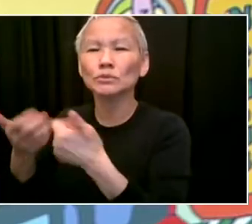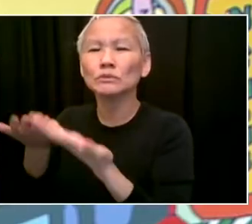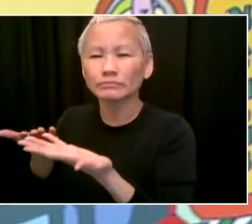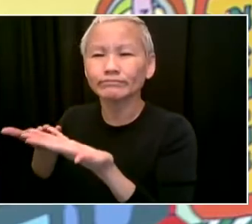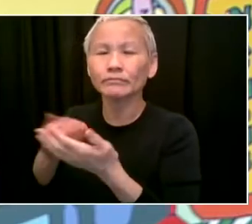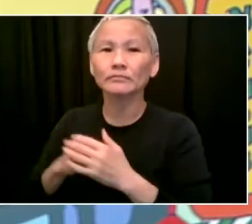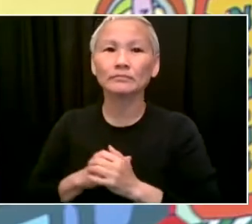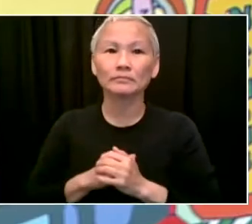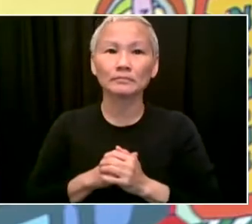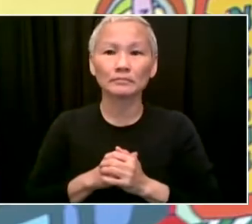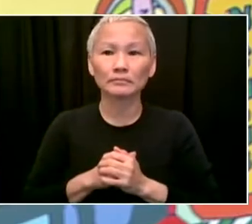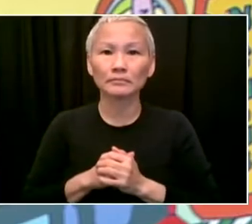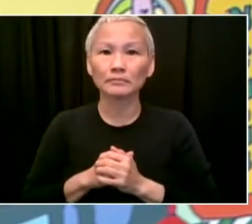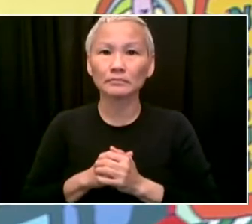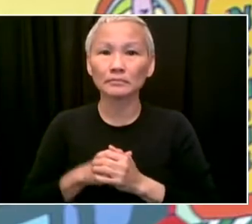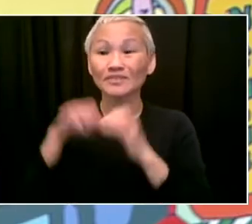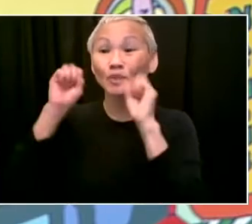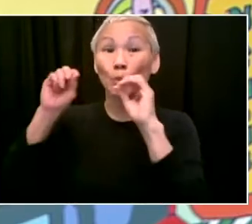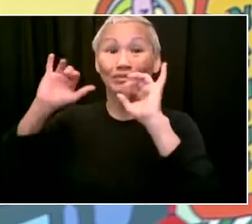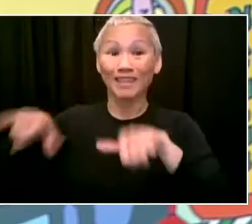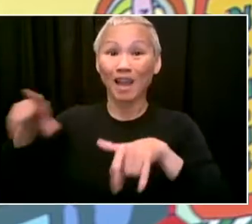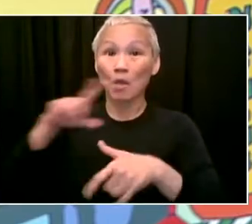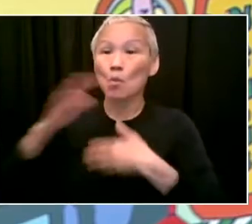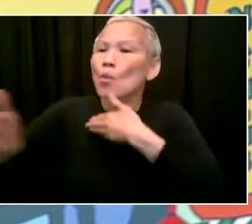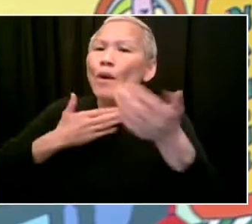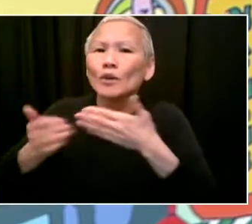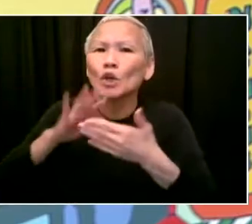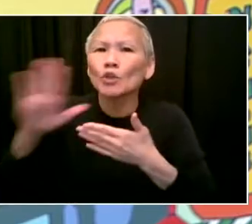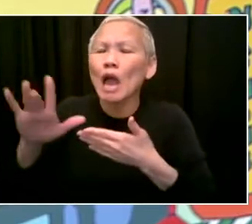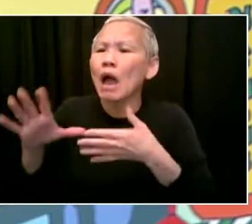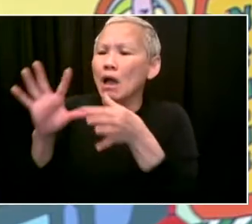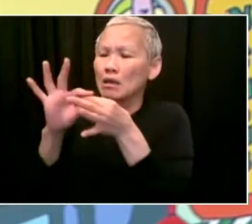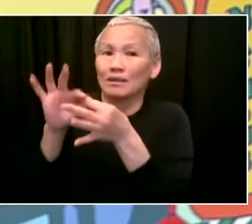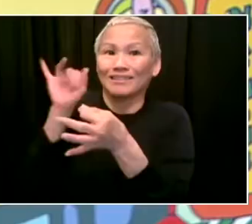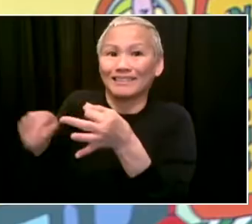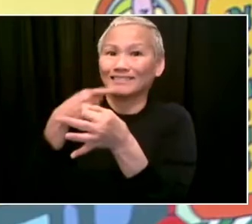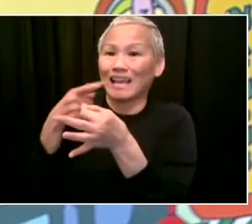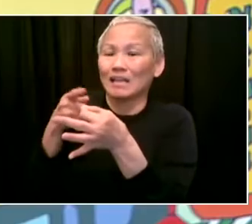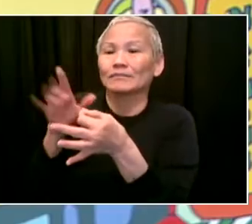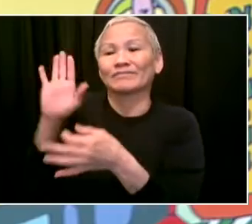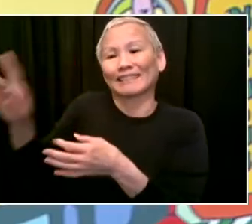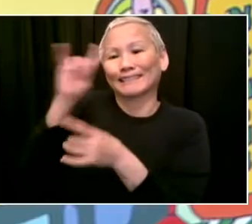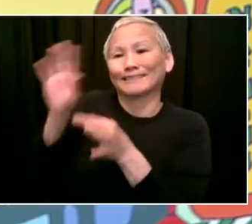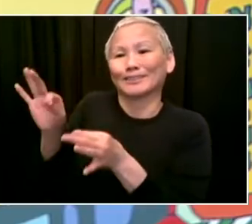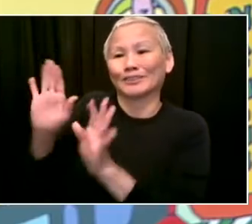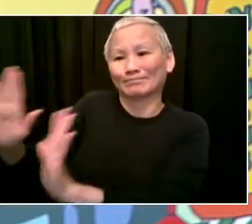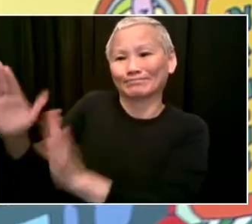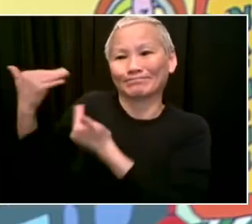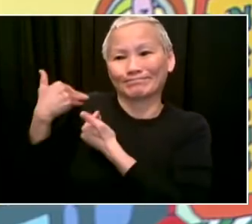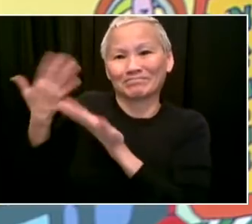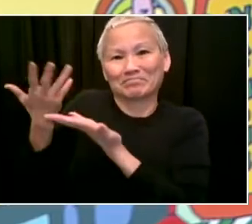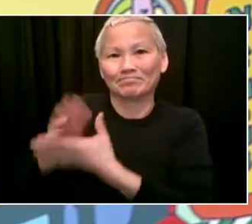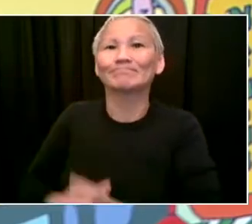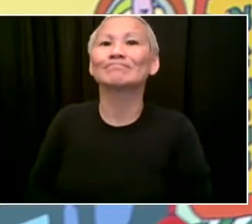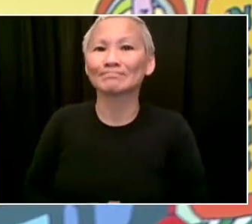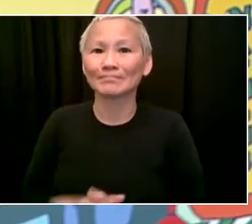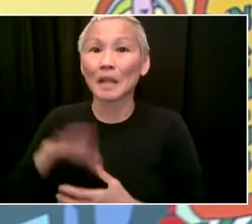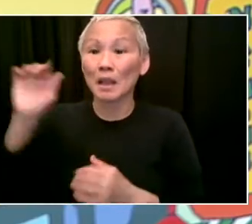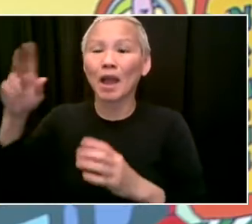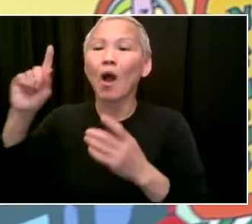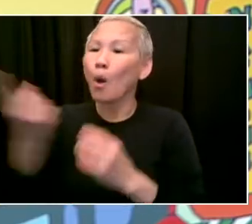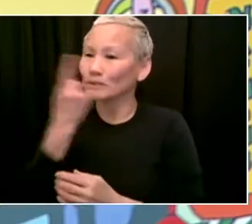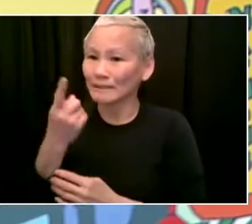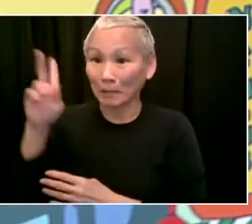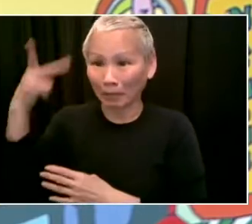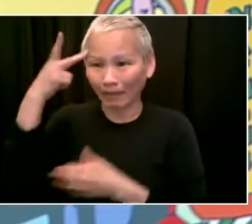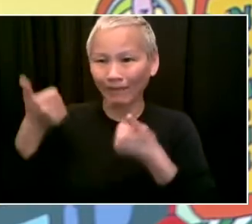So whatever they want to do as candidates, they're going to do. I'm kind of used to that behavior by politicians. Our next